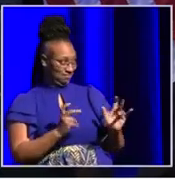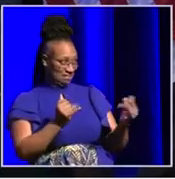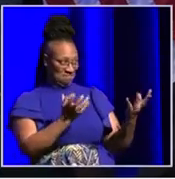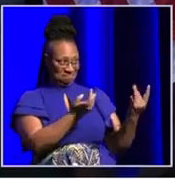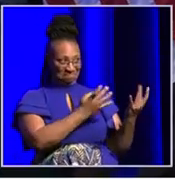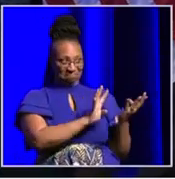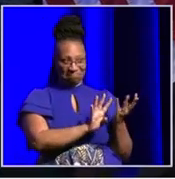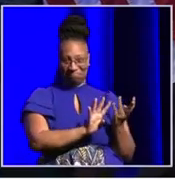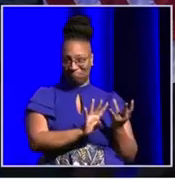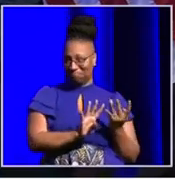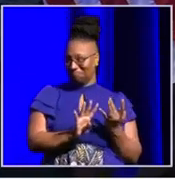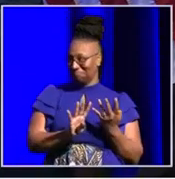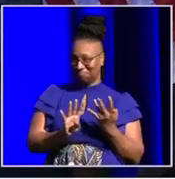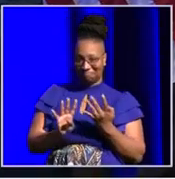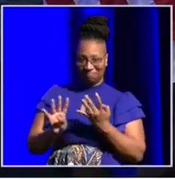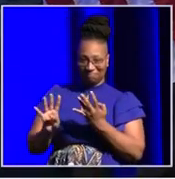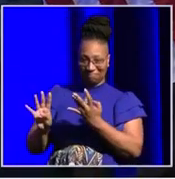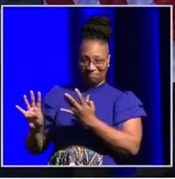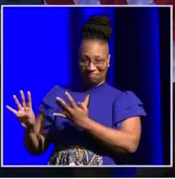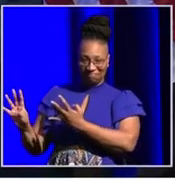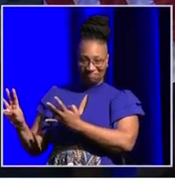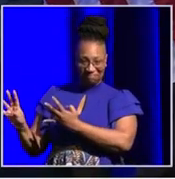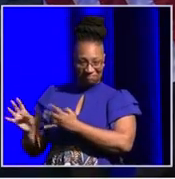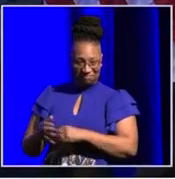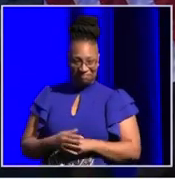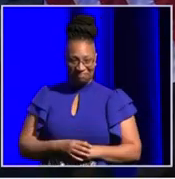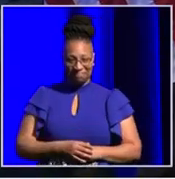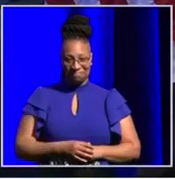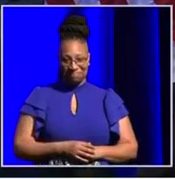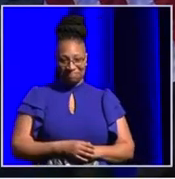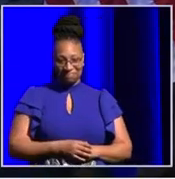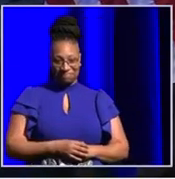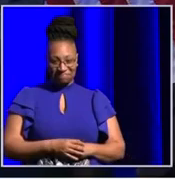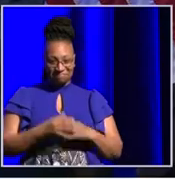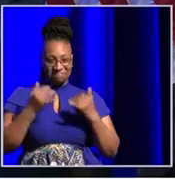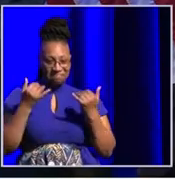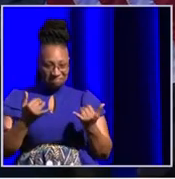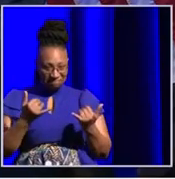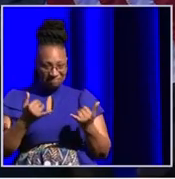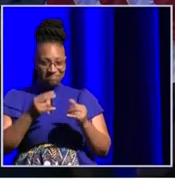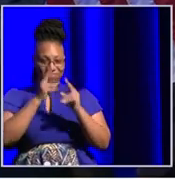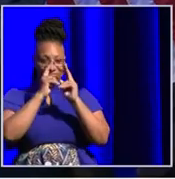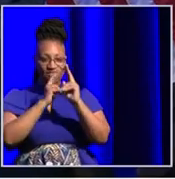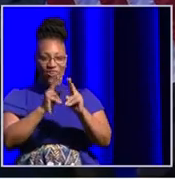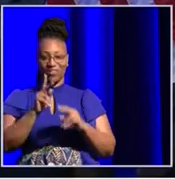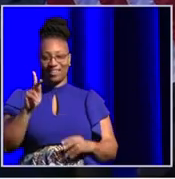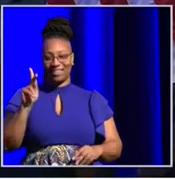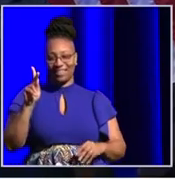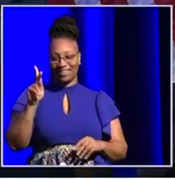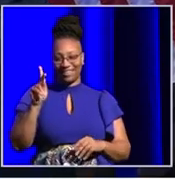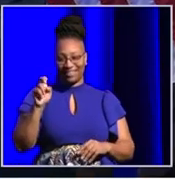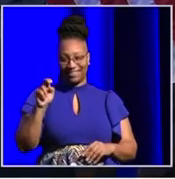Next up is the Honorable Kenyon R. McDuffie, Council Member at Large.